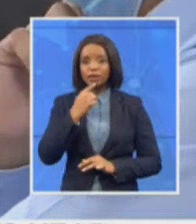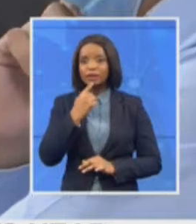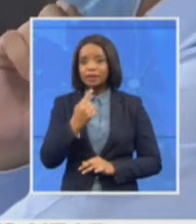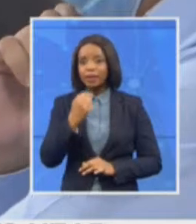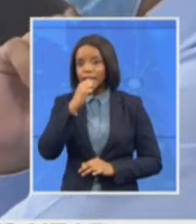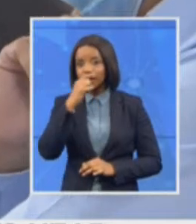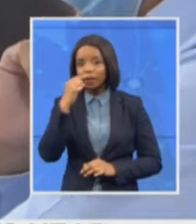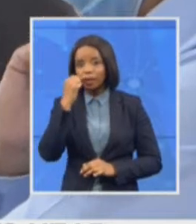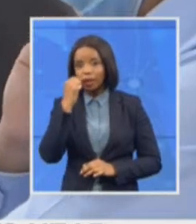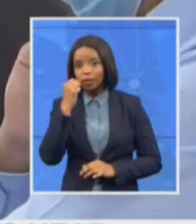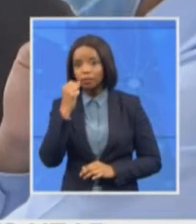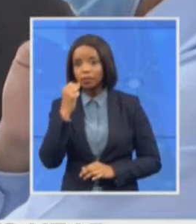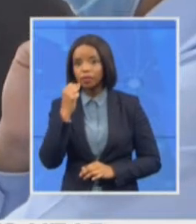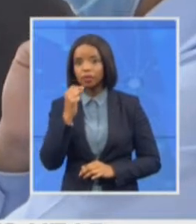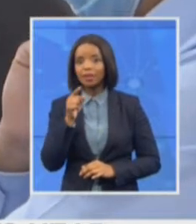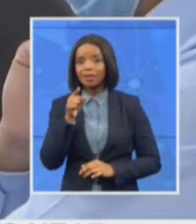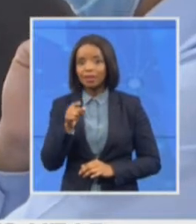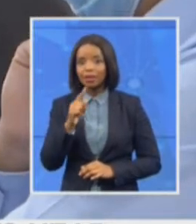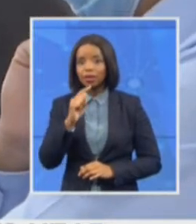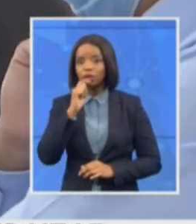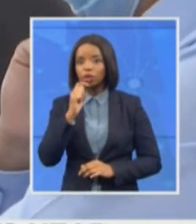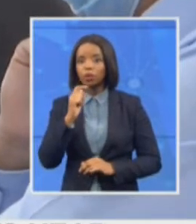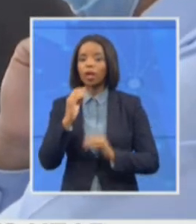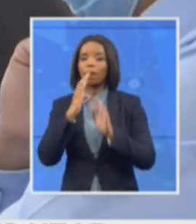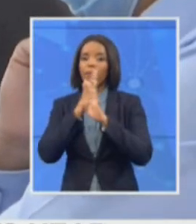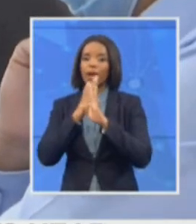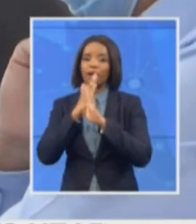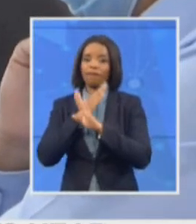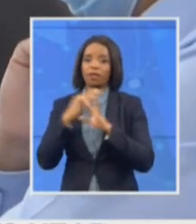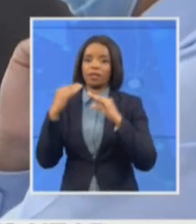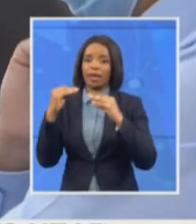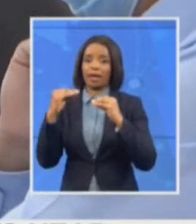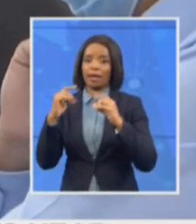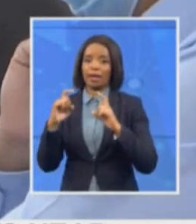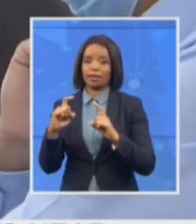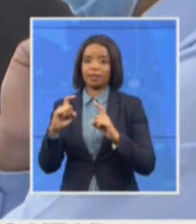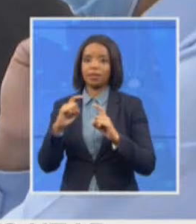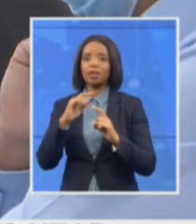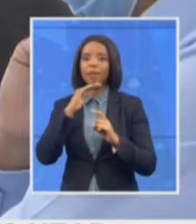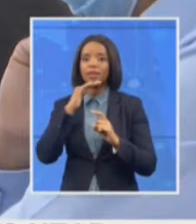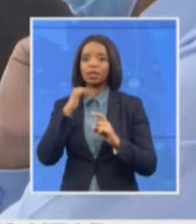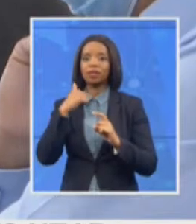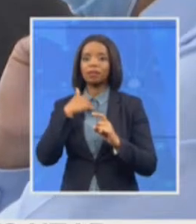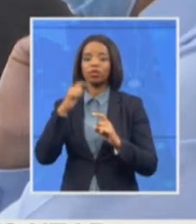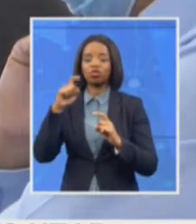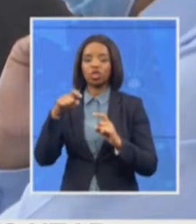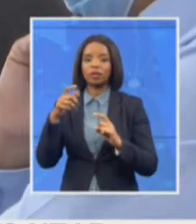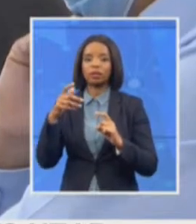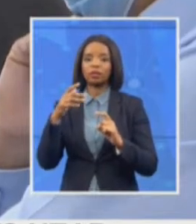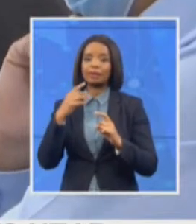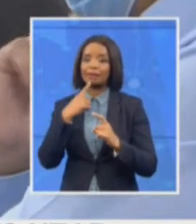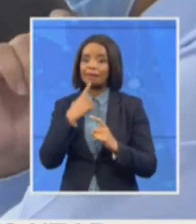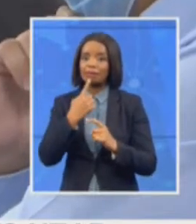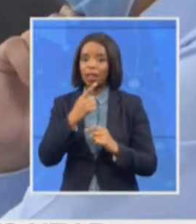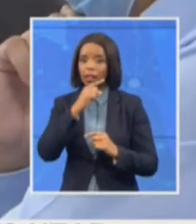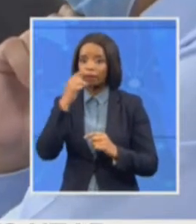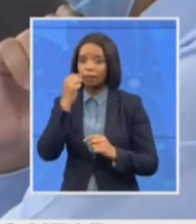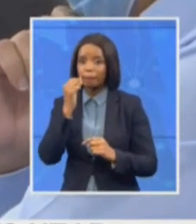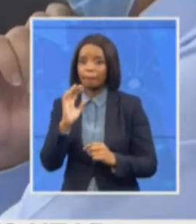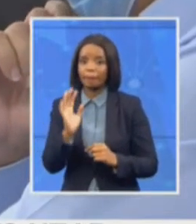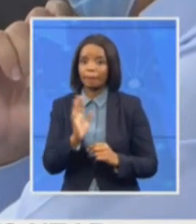entity, in breach of the relevant court order. Your conduct or omission assisted and abetted a crime to be committed, namely contempt of